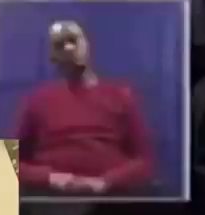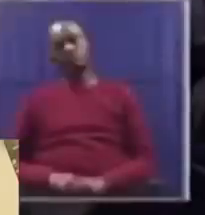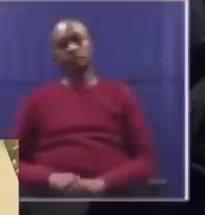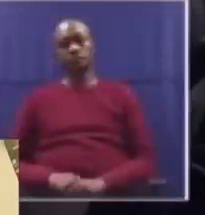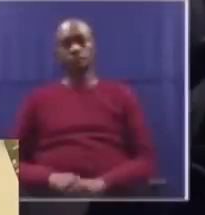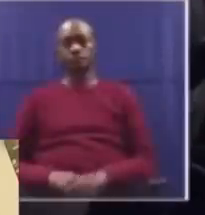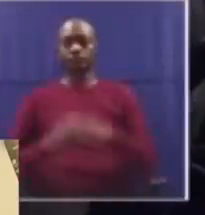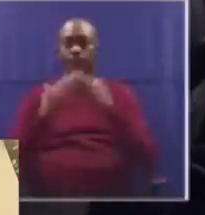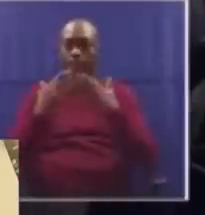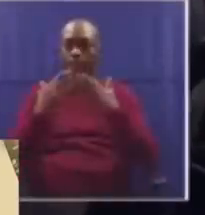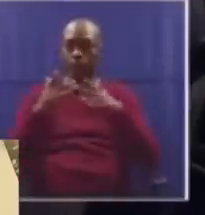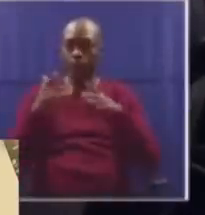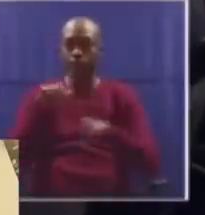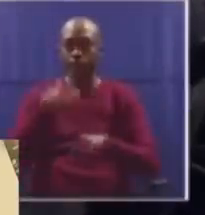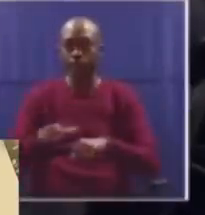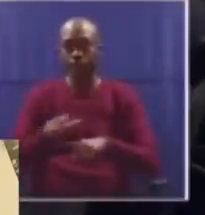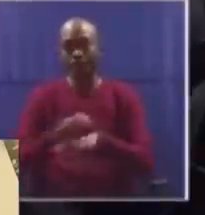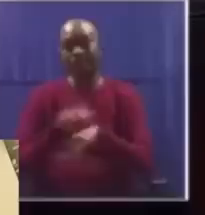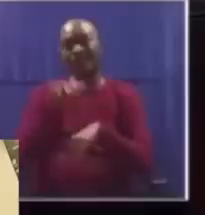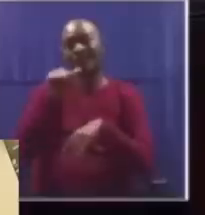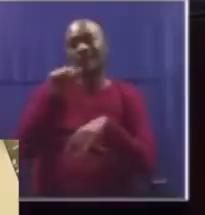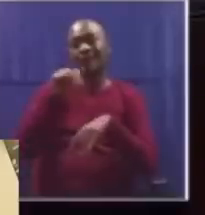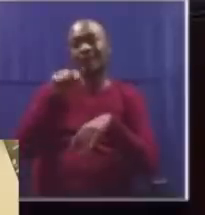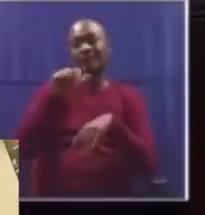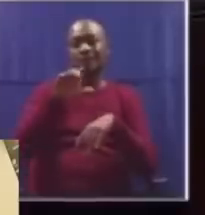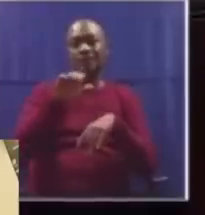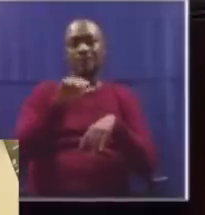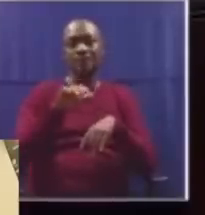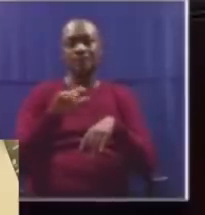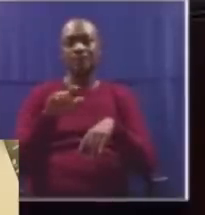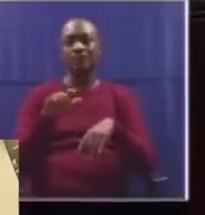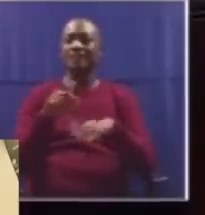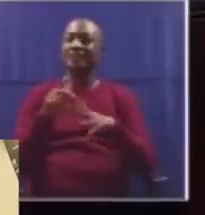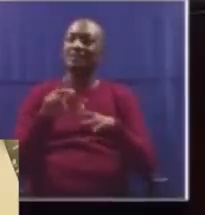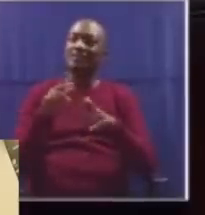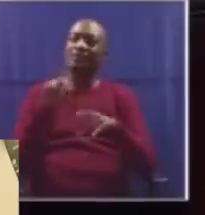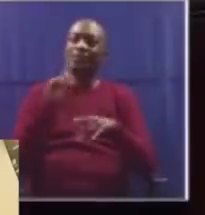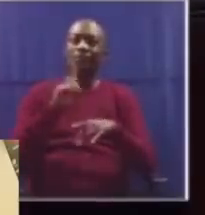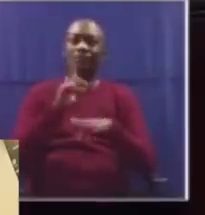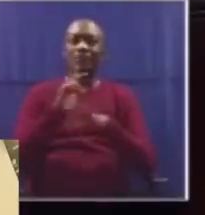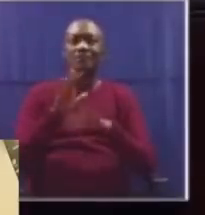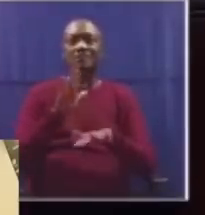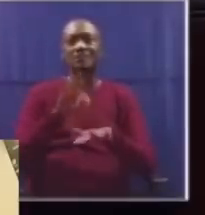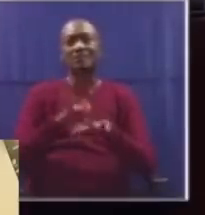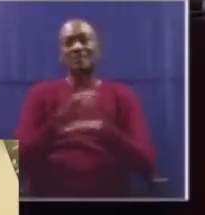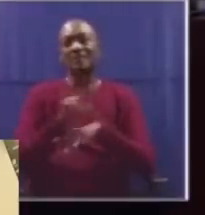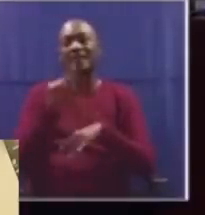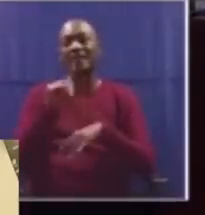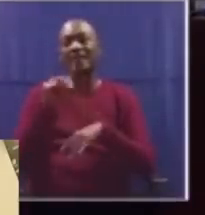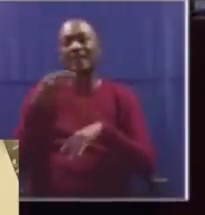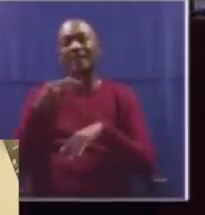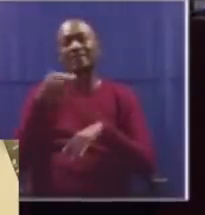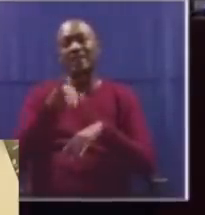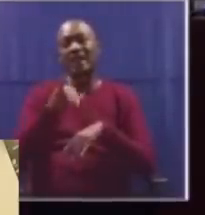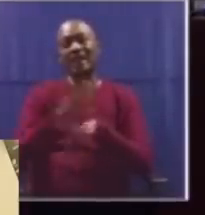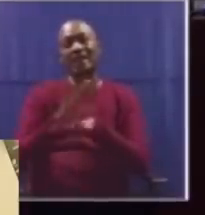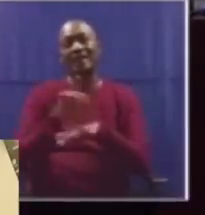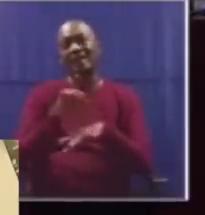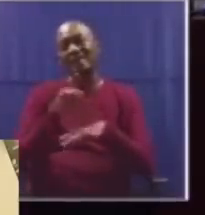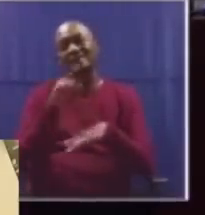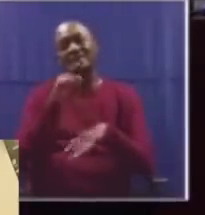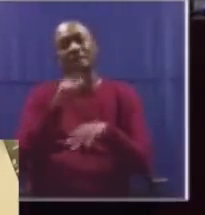Chairperson. The ANC keeps touting the NHI as being the best interest of South